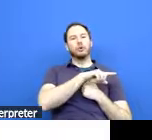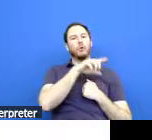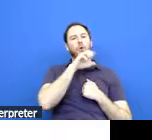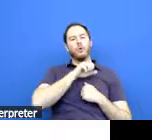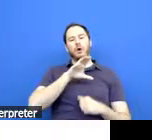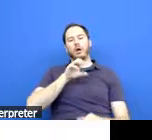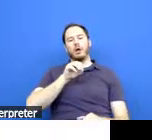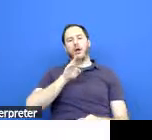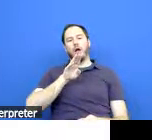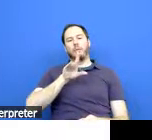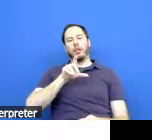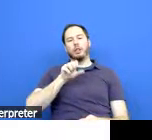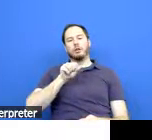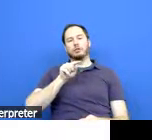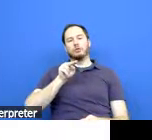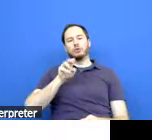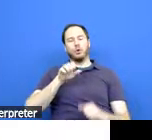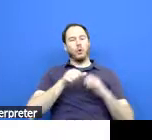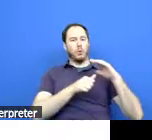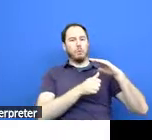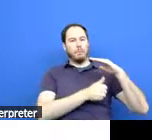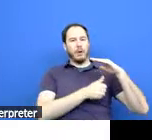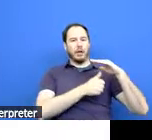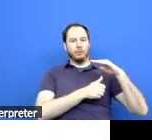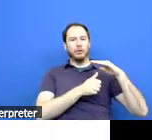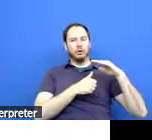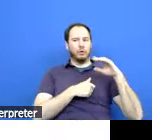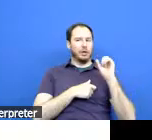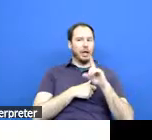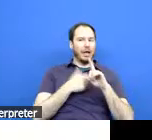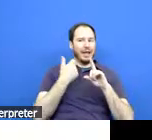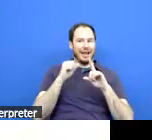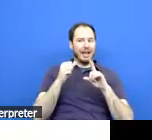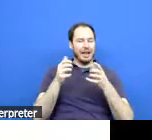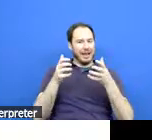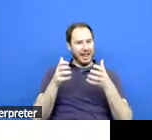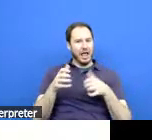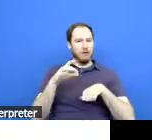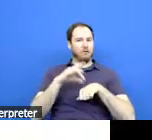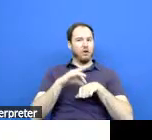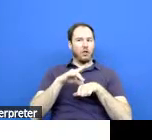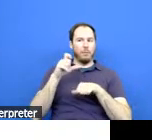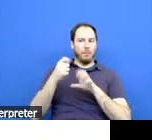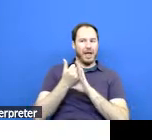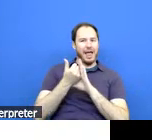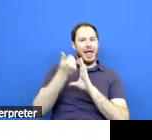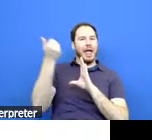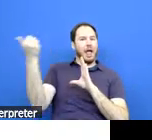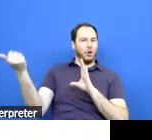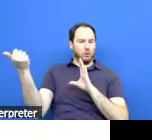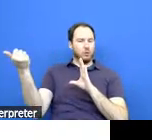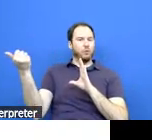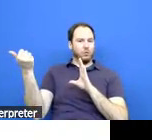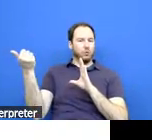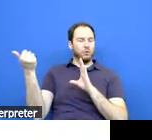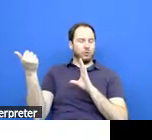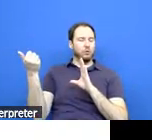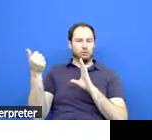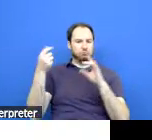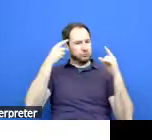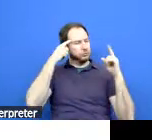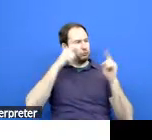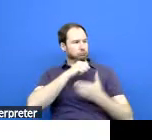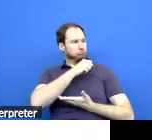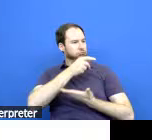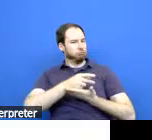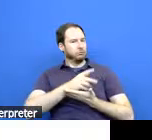cobblestone basement walls. And so it was asked that any such earthwork be outside the buffer, and that was agreed to by